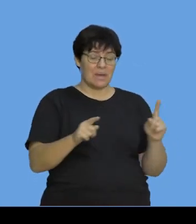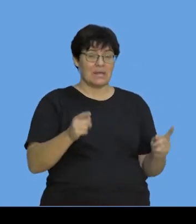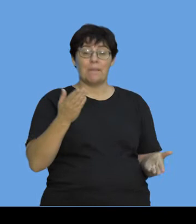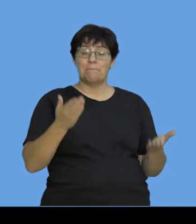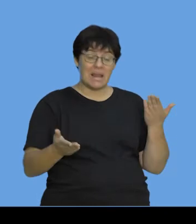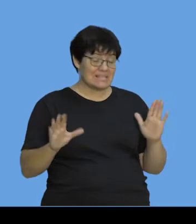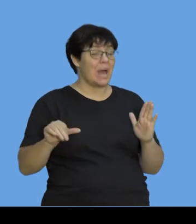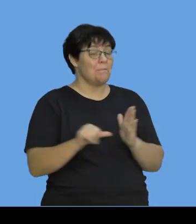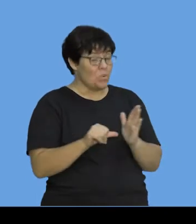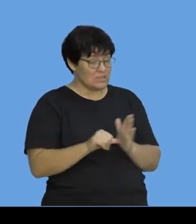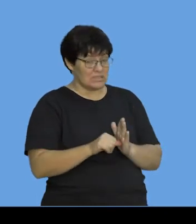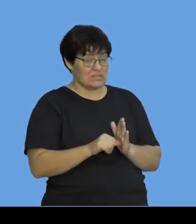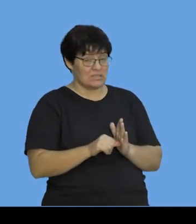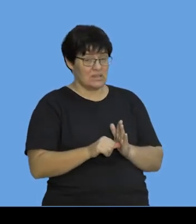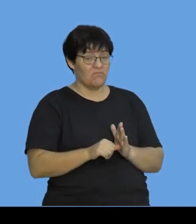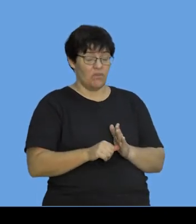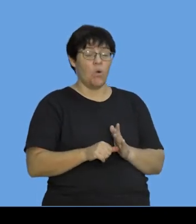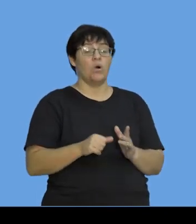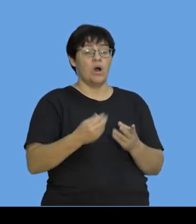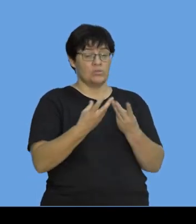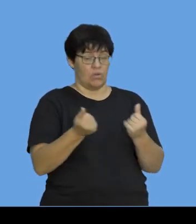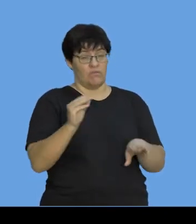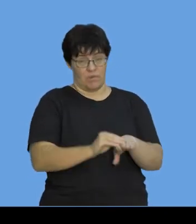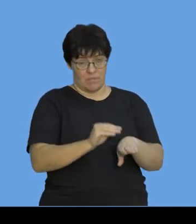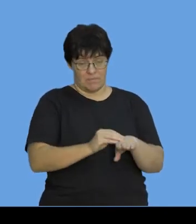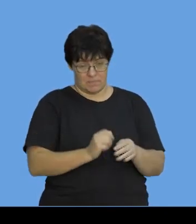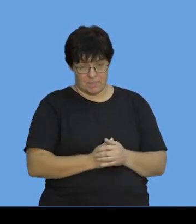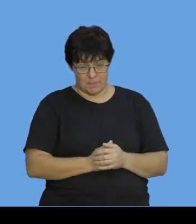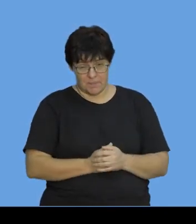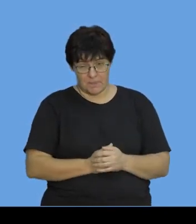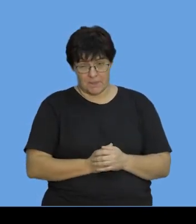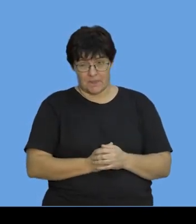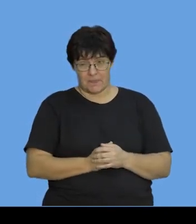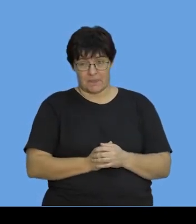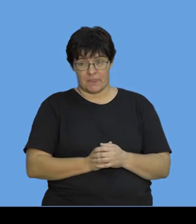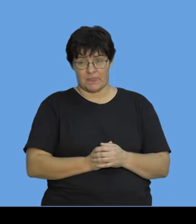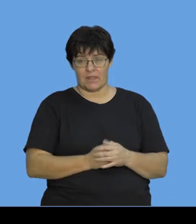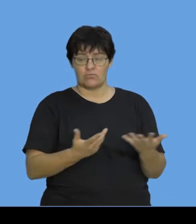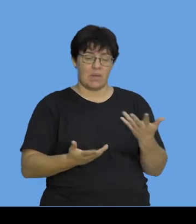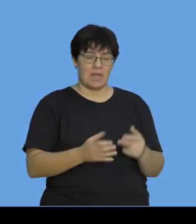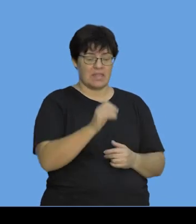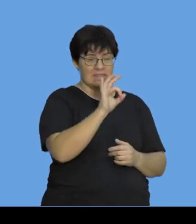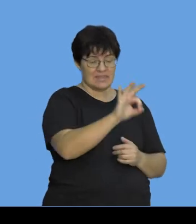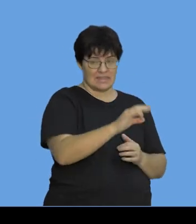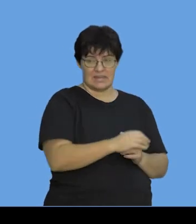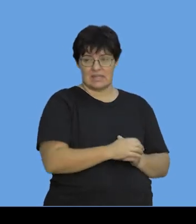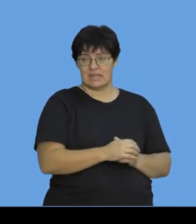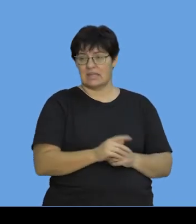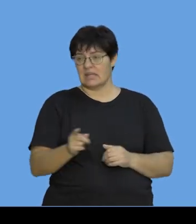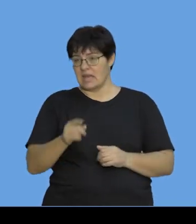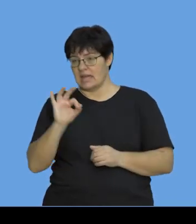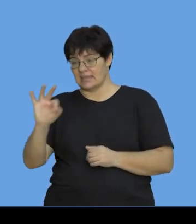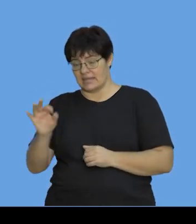balancing becomes an important part of our problem solving. So if we have, let's say 3 here, and then